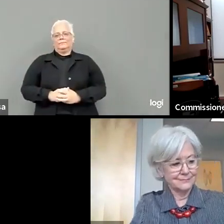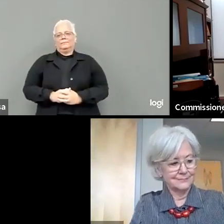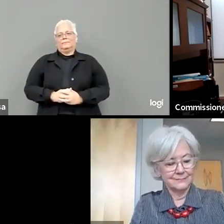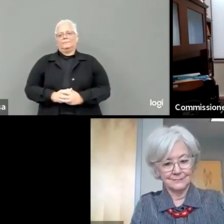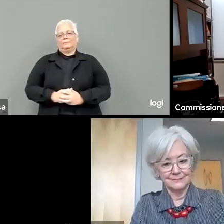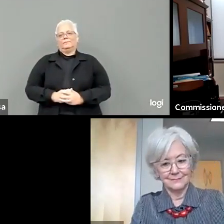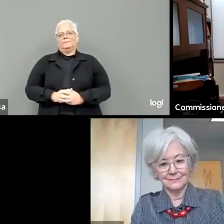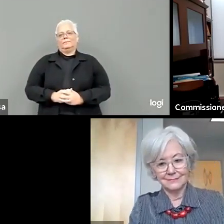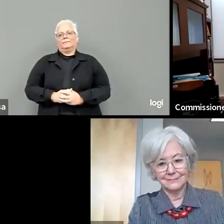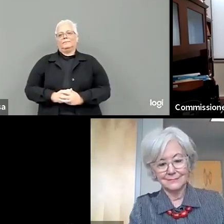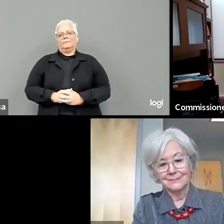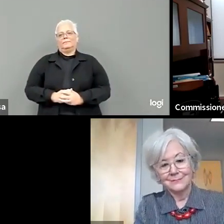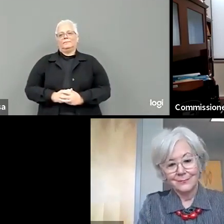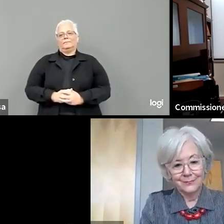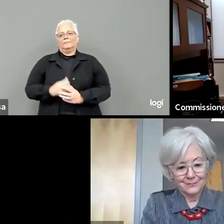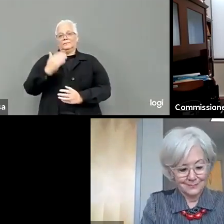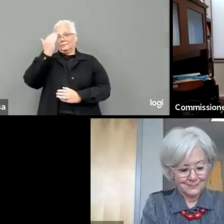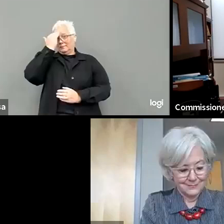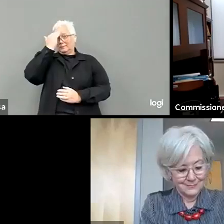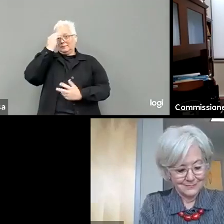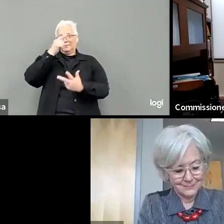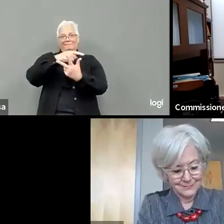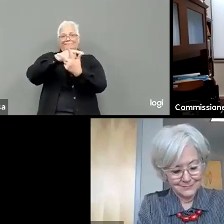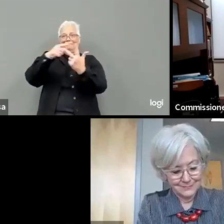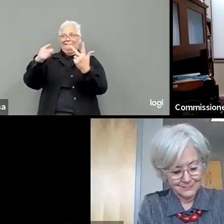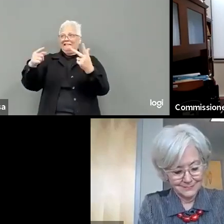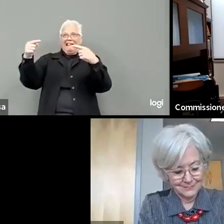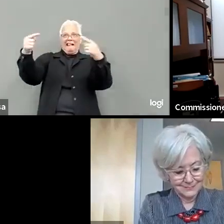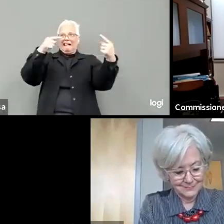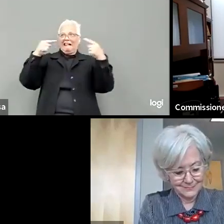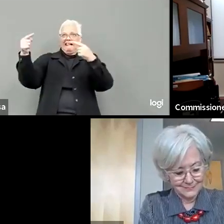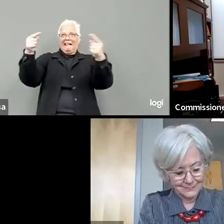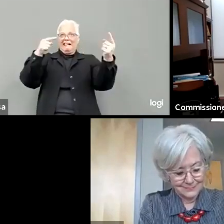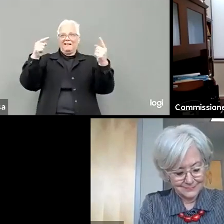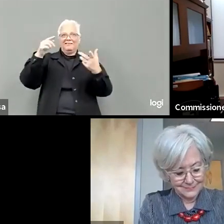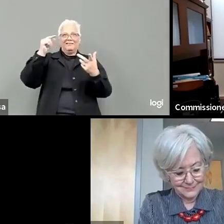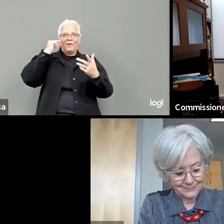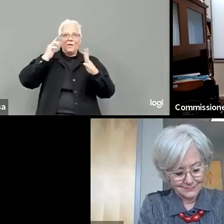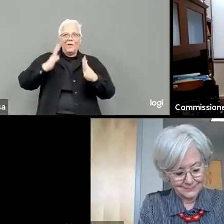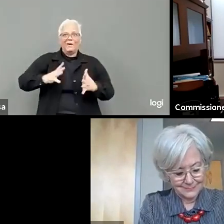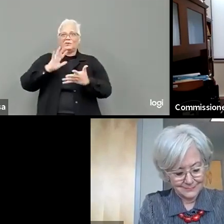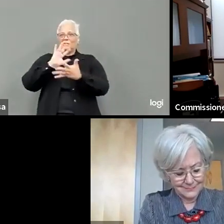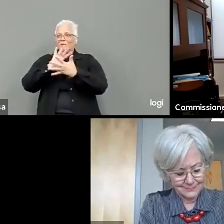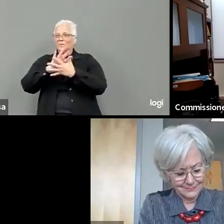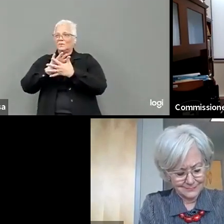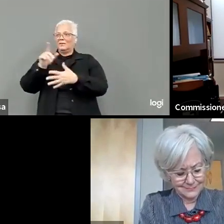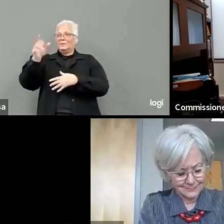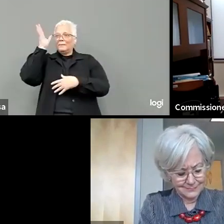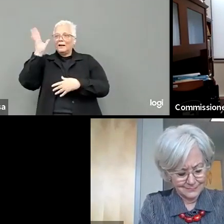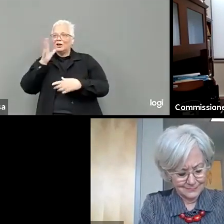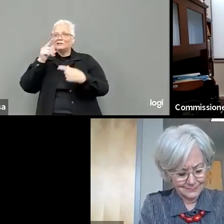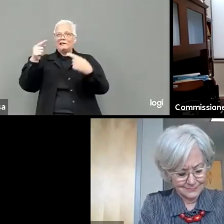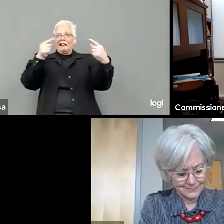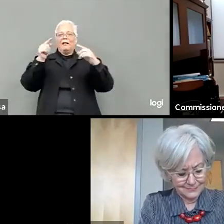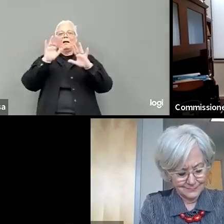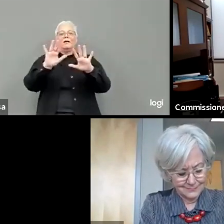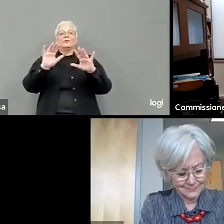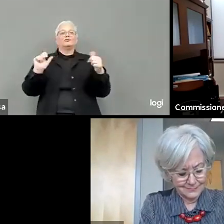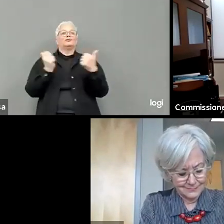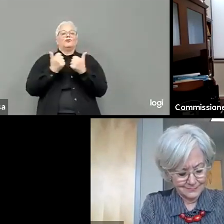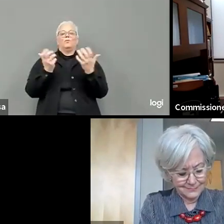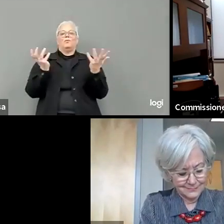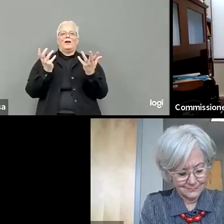that's been presented by this pandemic for public officials is that it presents you